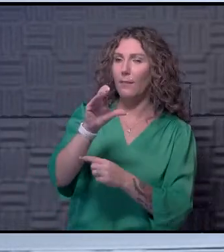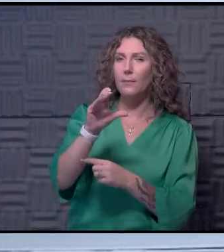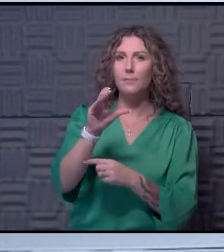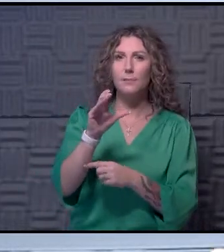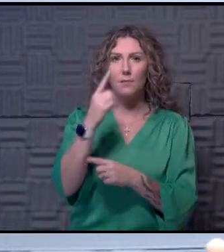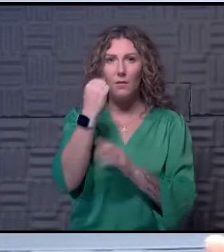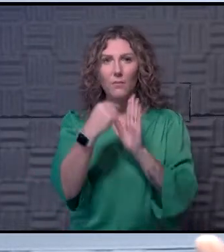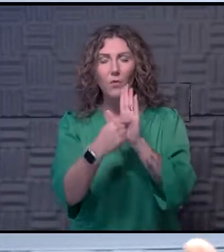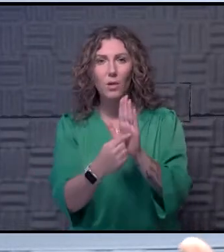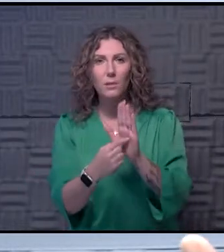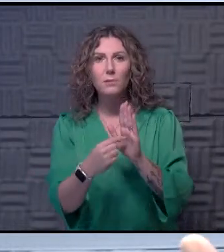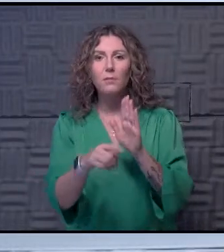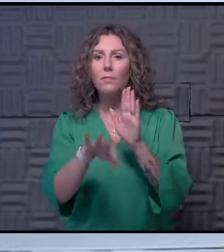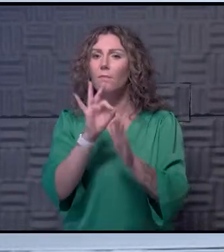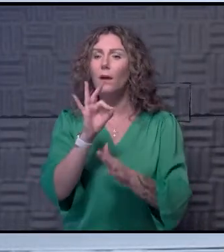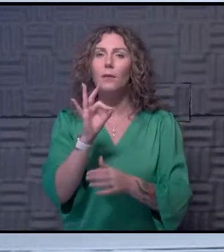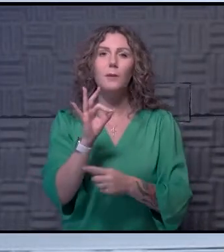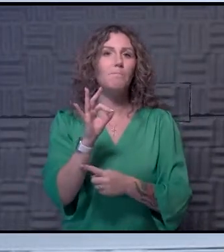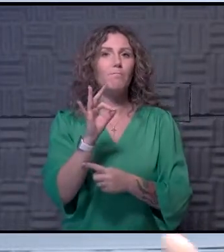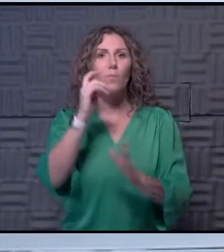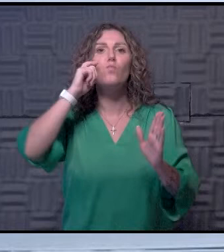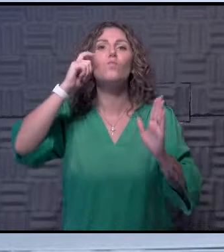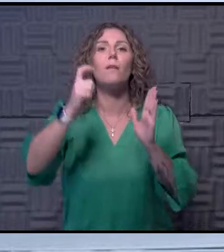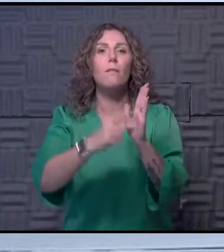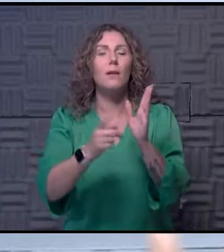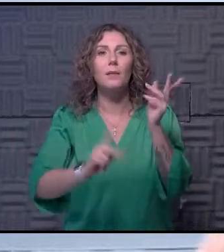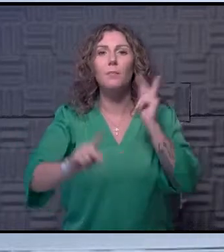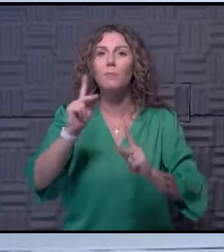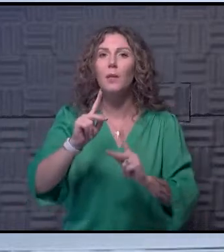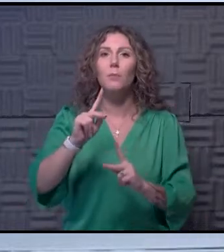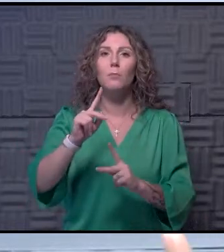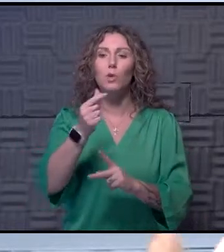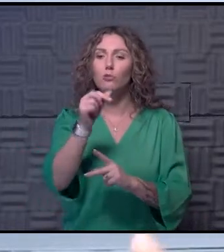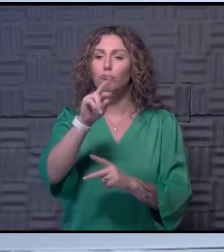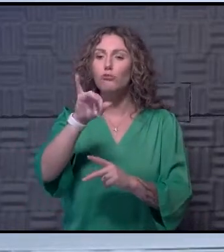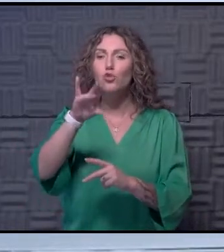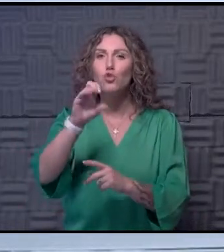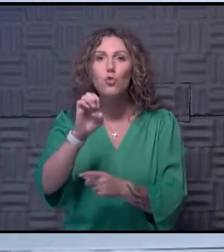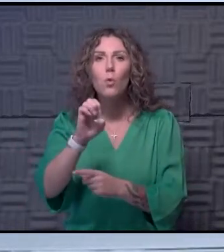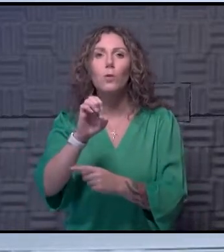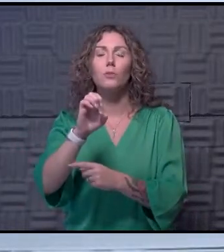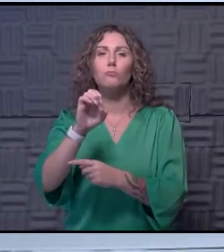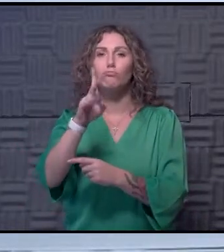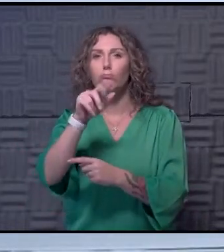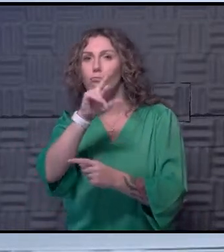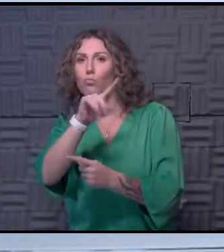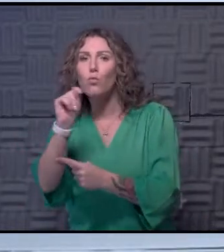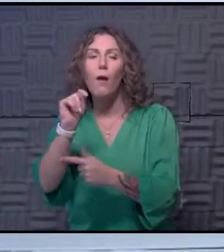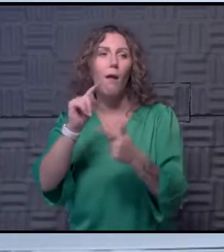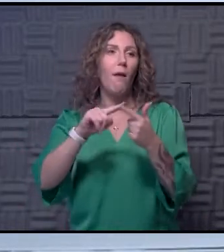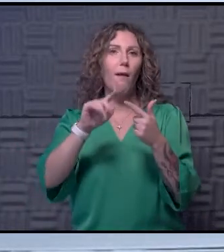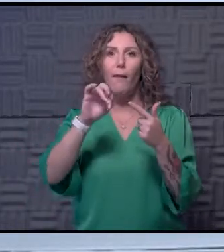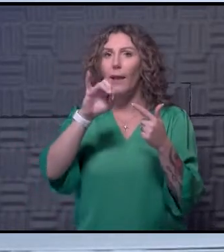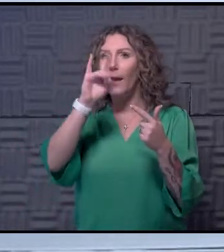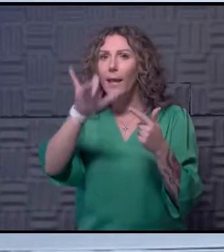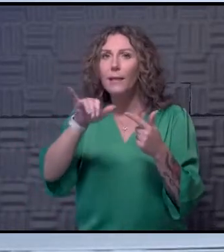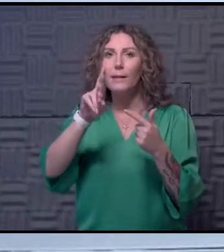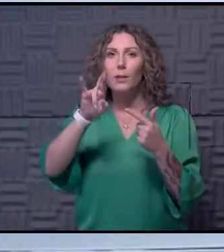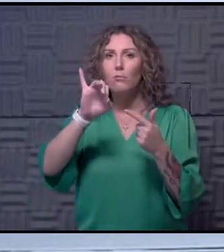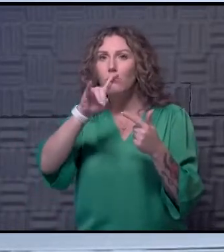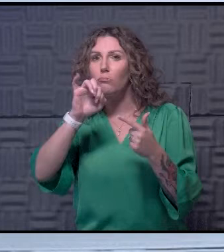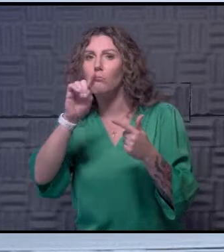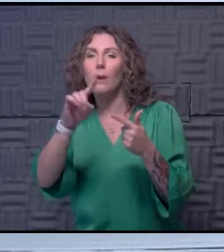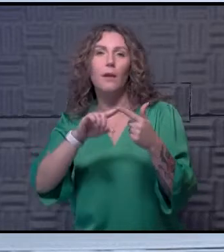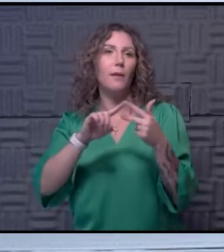example, you know, finding recognizable faces, George Brett, Andy Reid, Sly James, those are some faces that